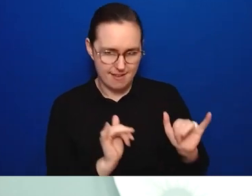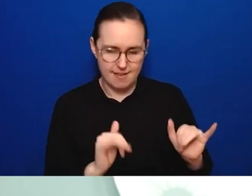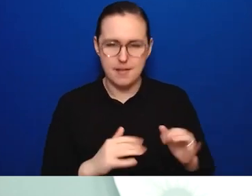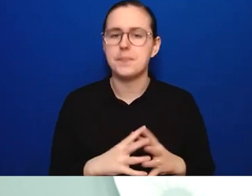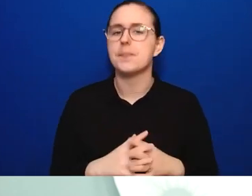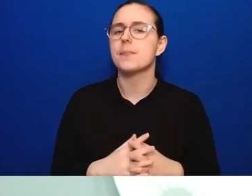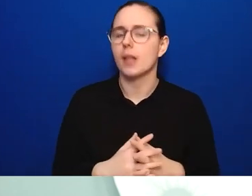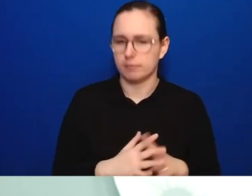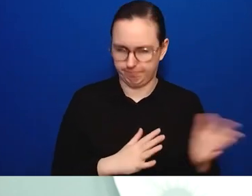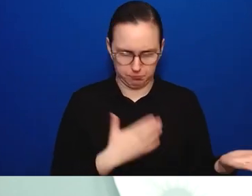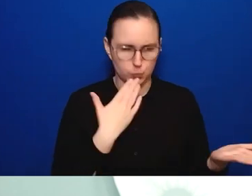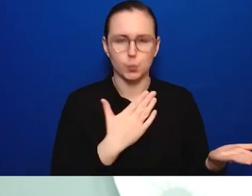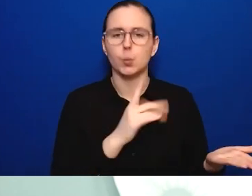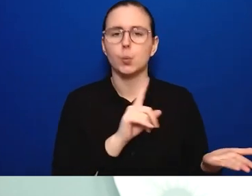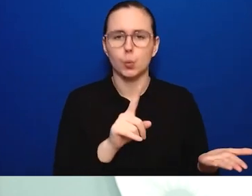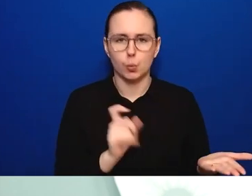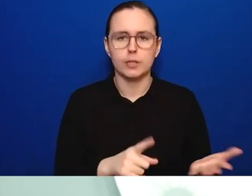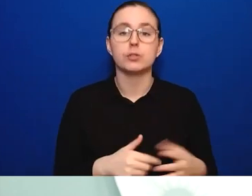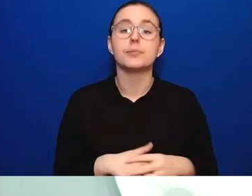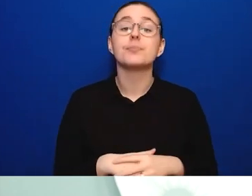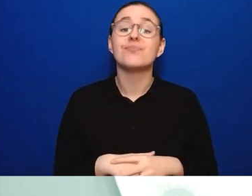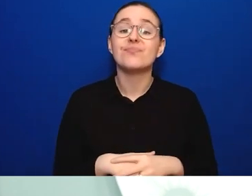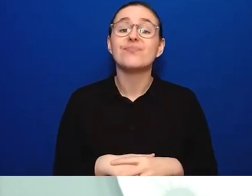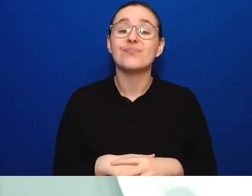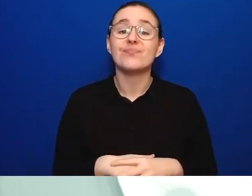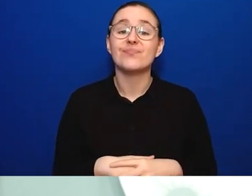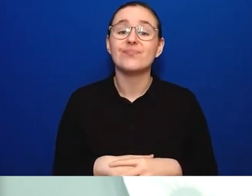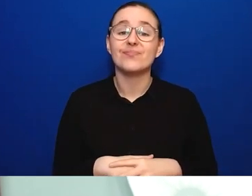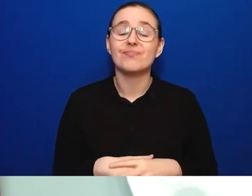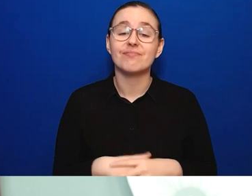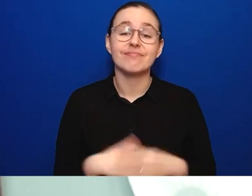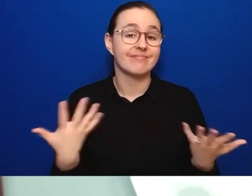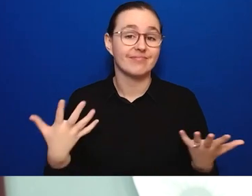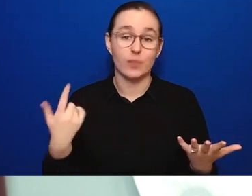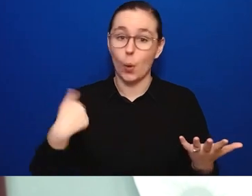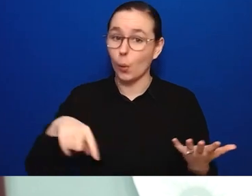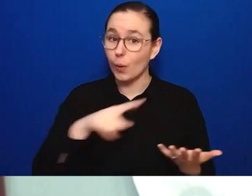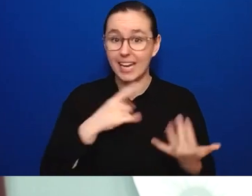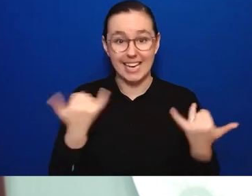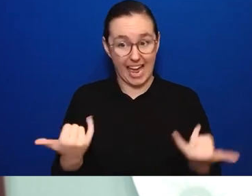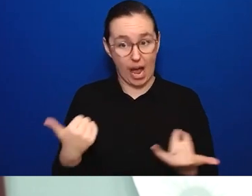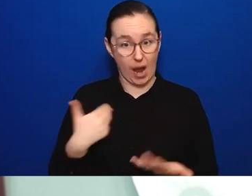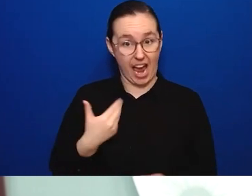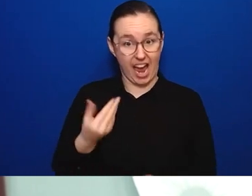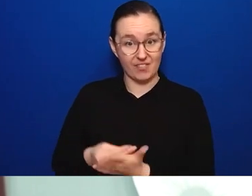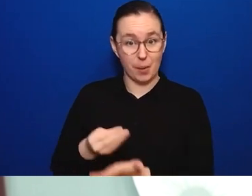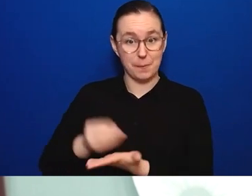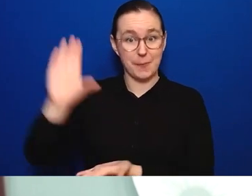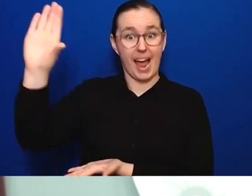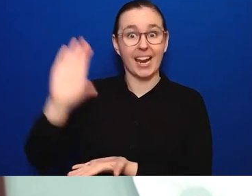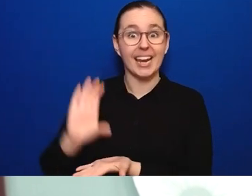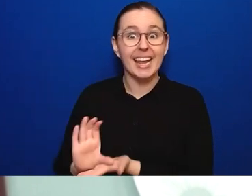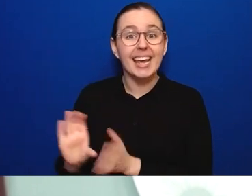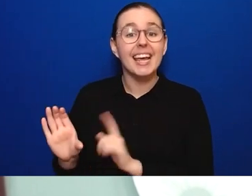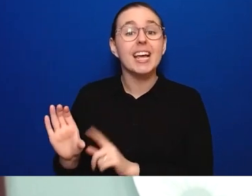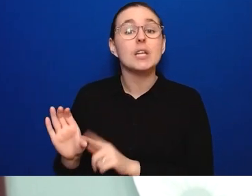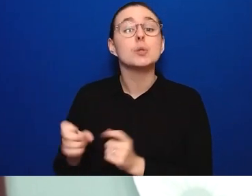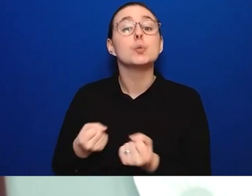Even the part where we get to administer funding to our own families and communities and projects